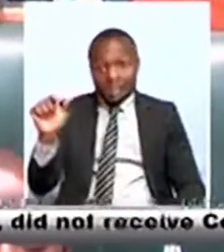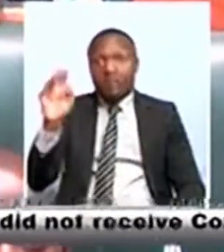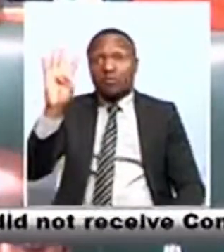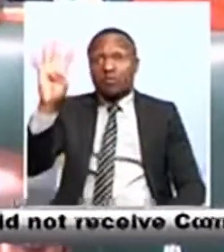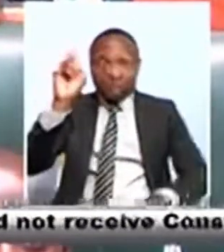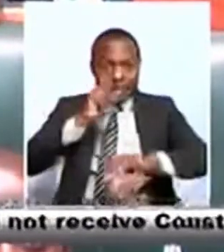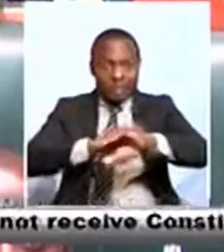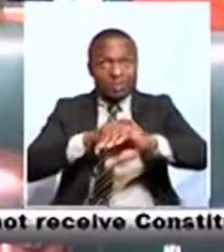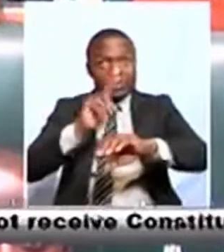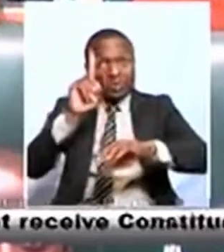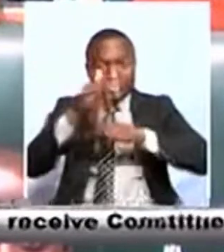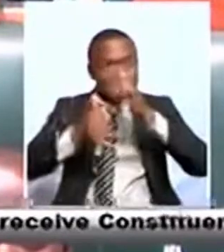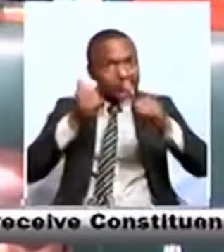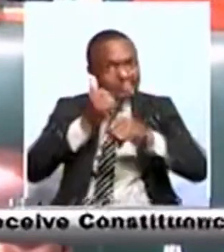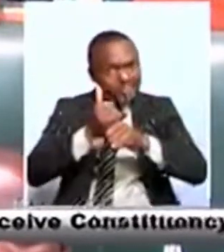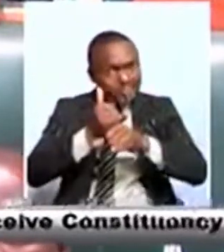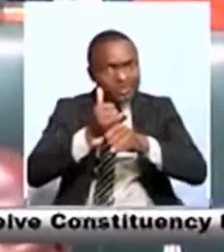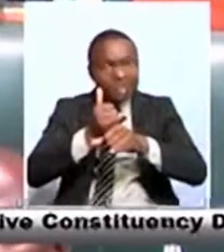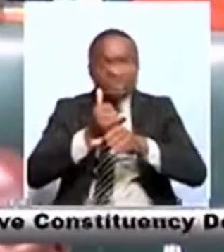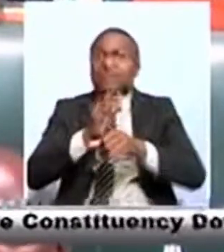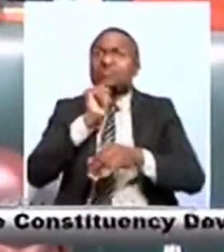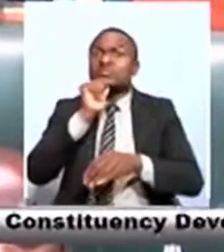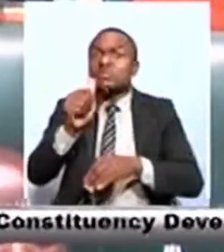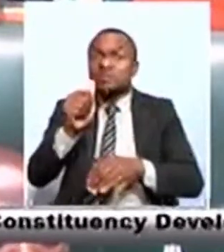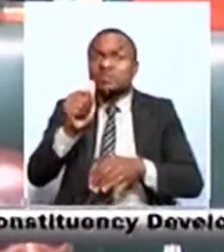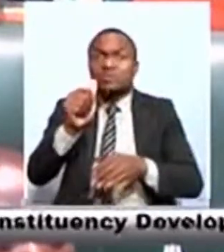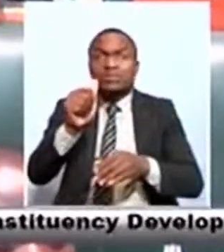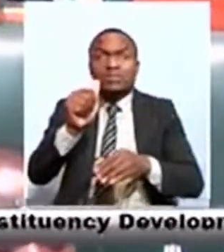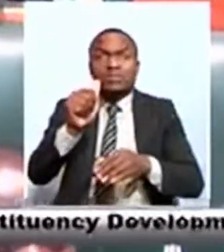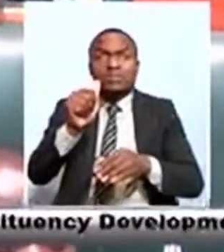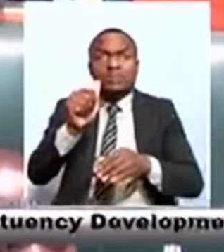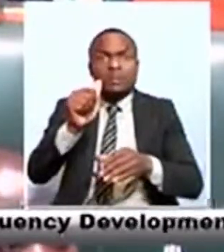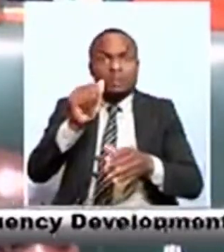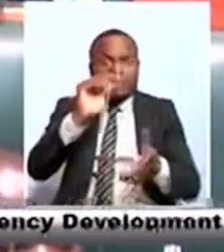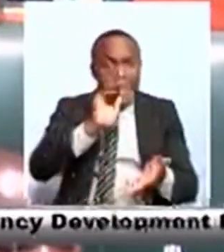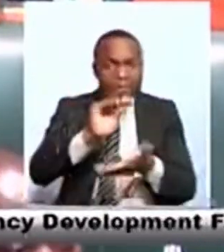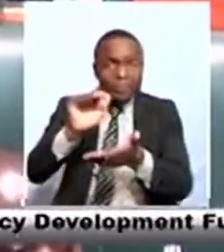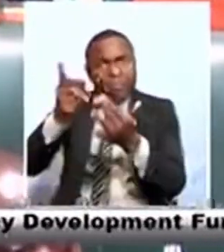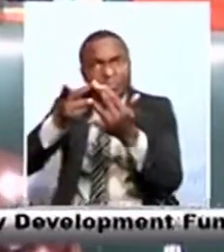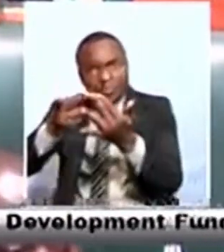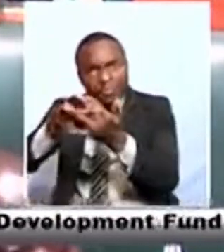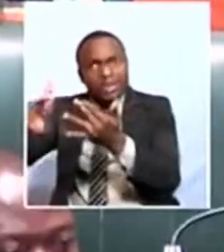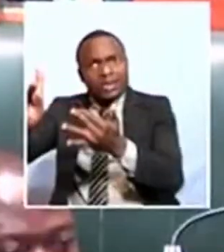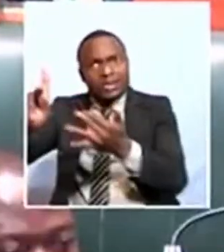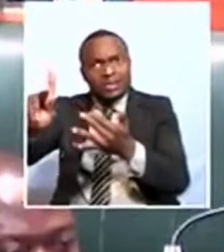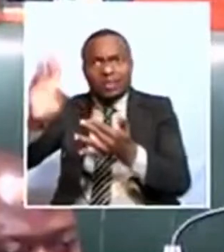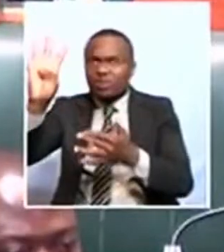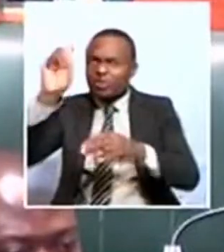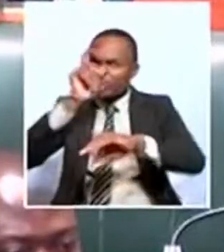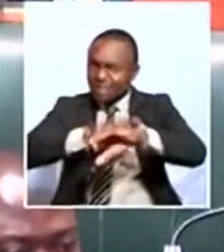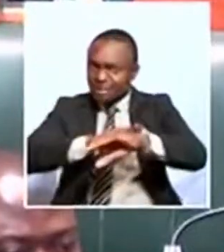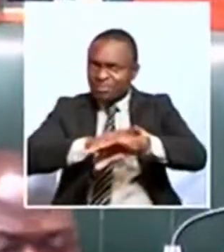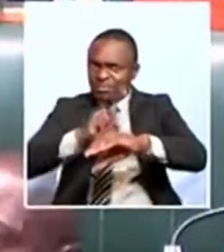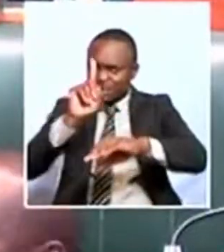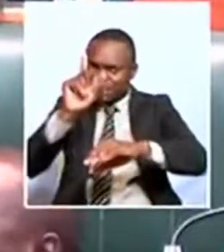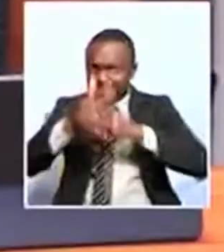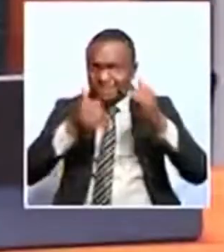year? Is it not a MEDA type of distribution? 4 times in a year.